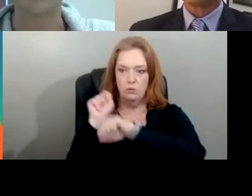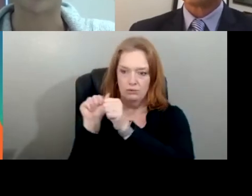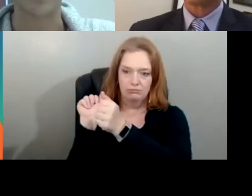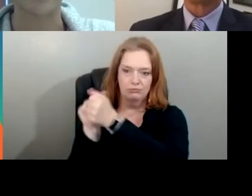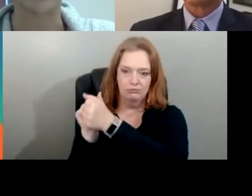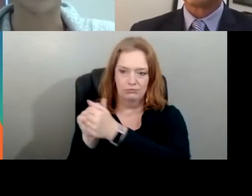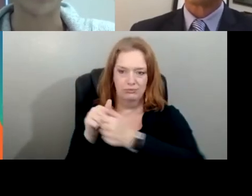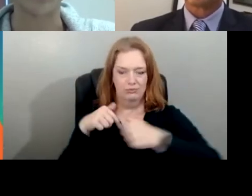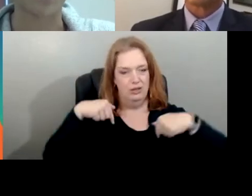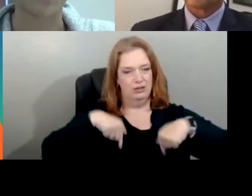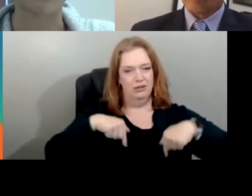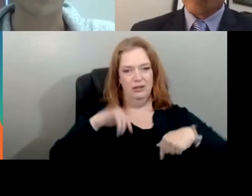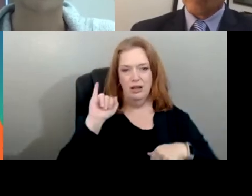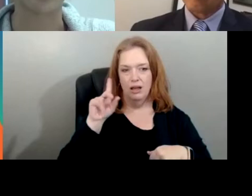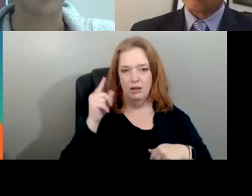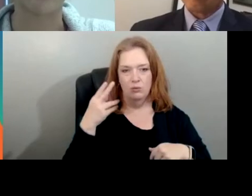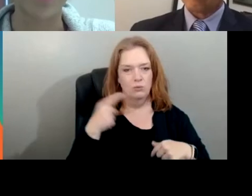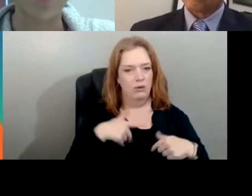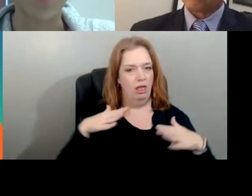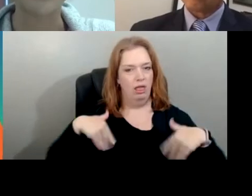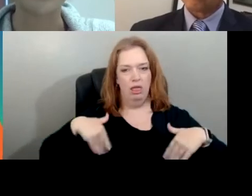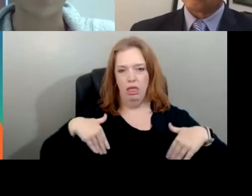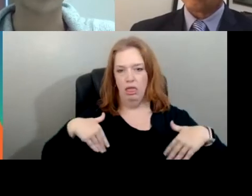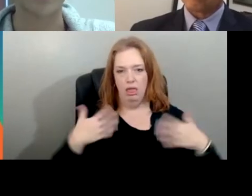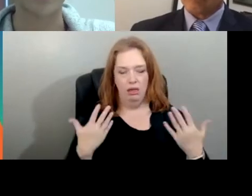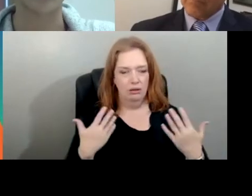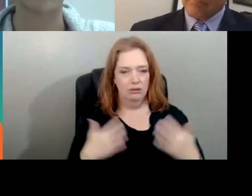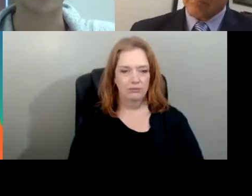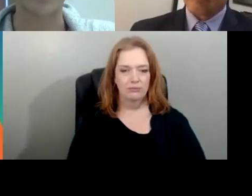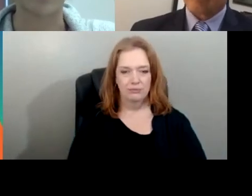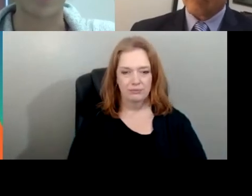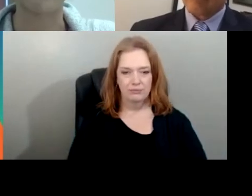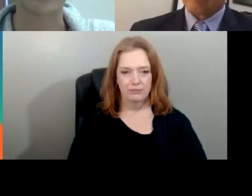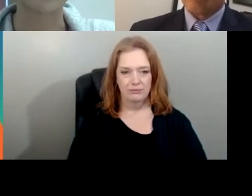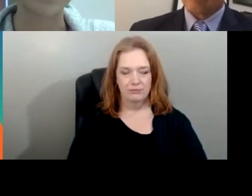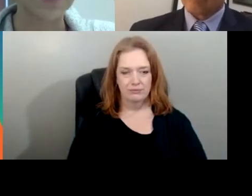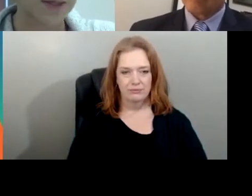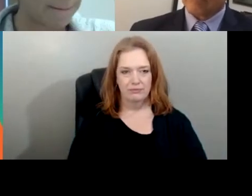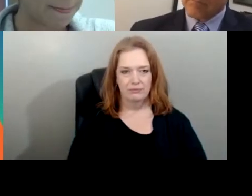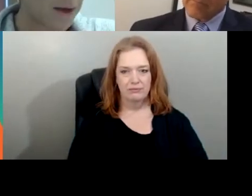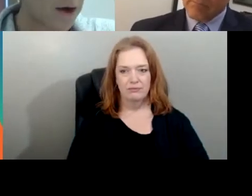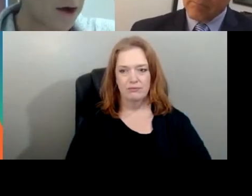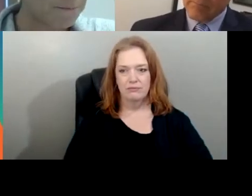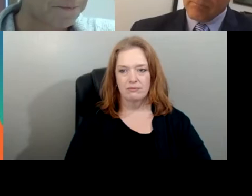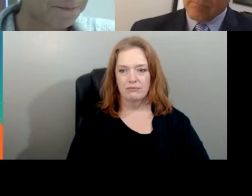enforcement and go ahead and approve peace officer recognition for tribal law enforcement.